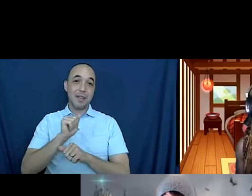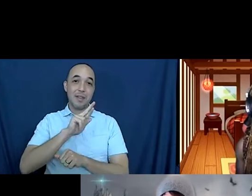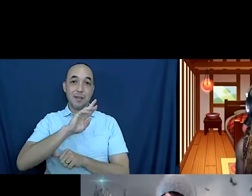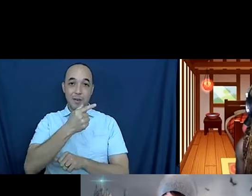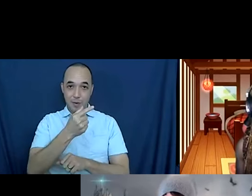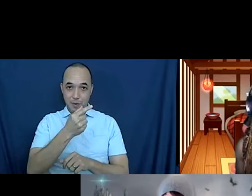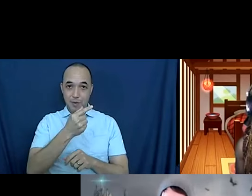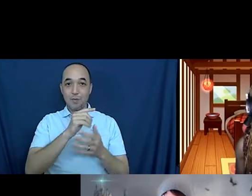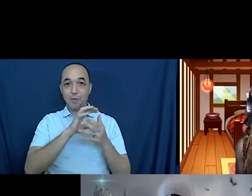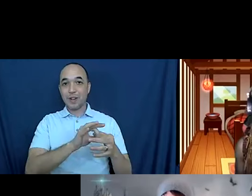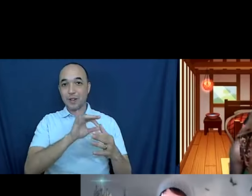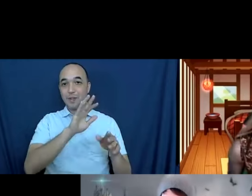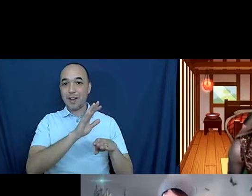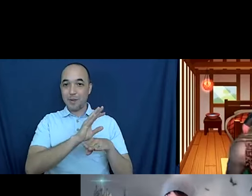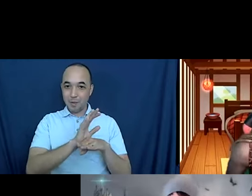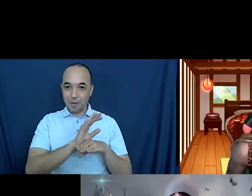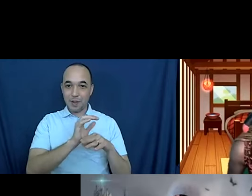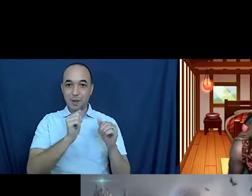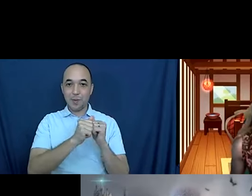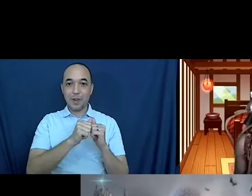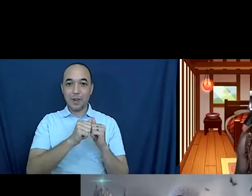The Beast. Mm-hmm. Yeah, AI had